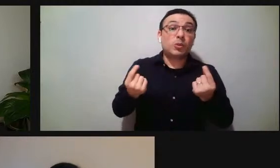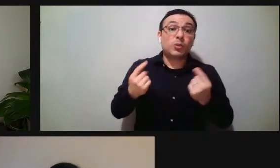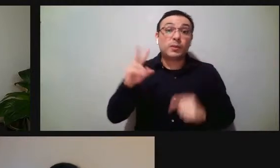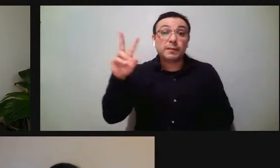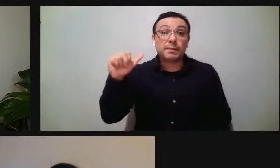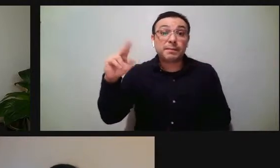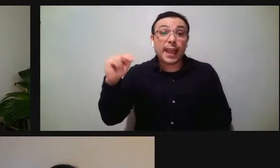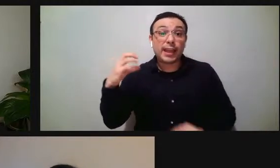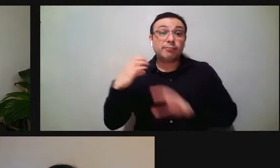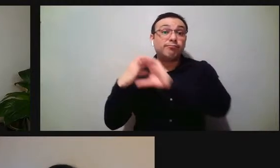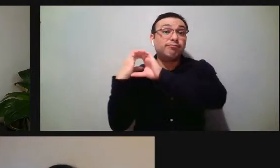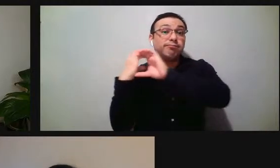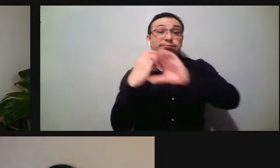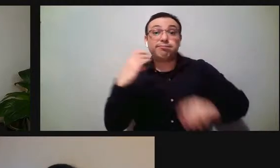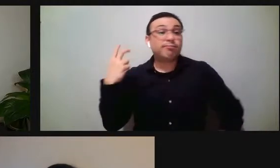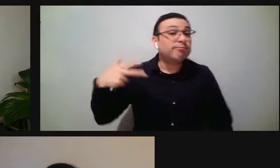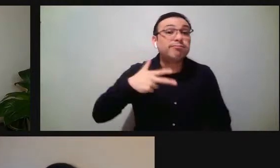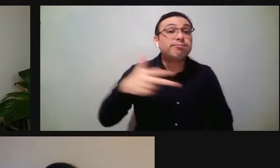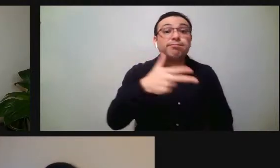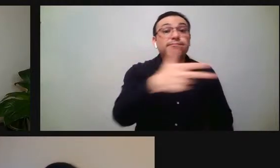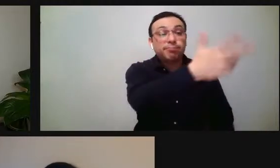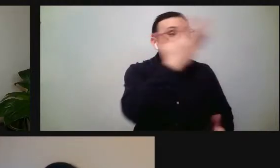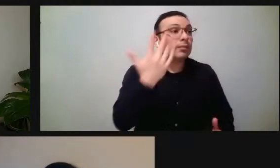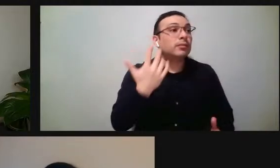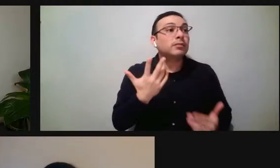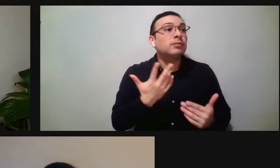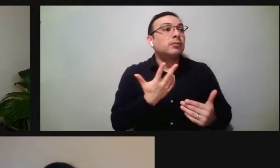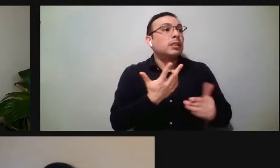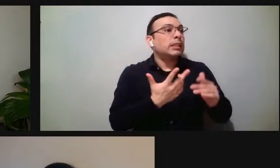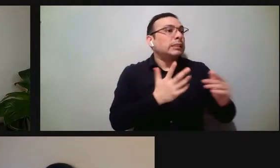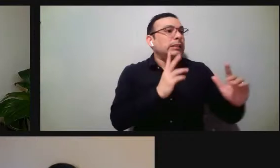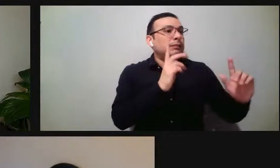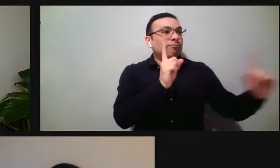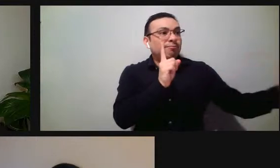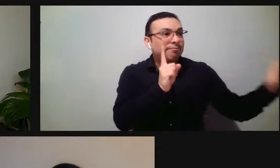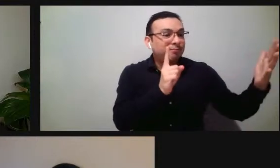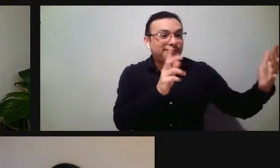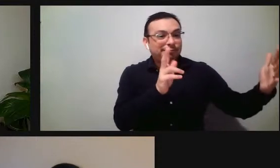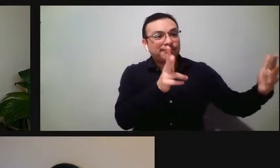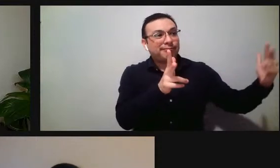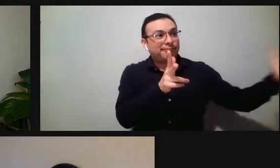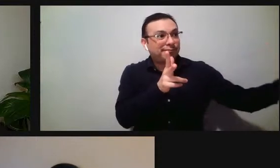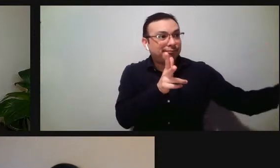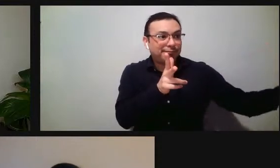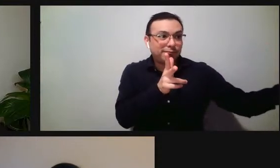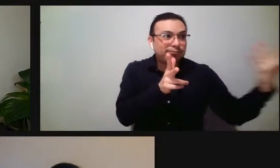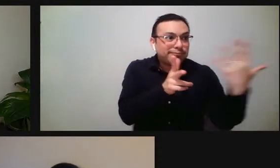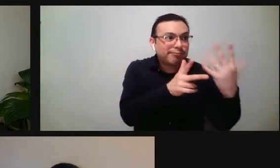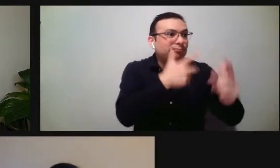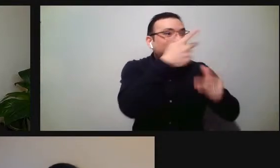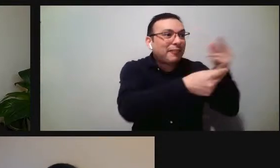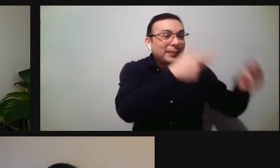and vaccinating people. Setting up, we're doing a lot of partnerships with churches to do vaccination clinics at